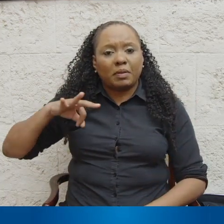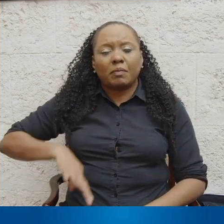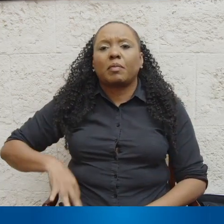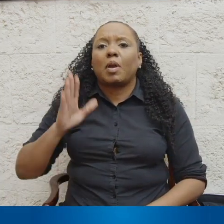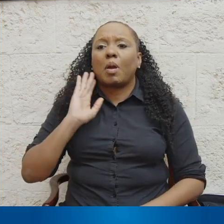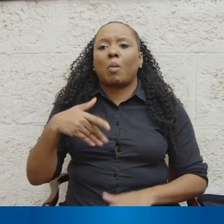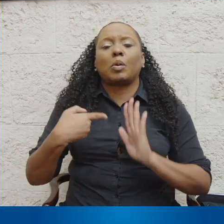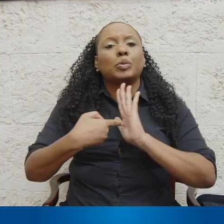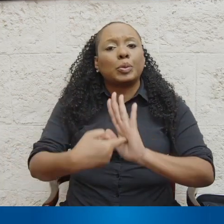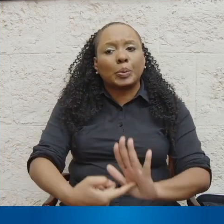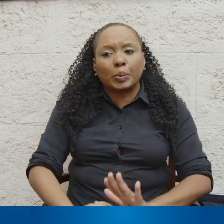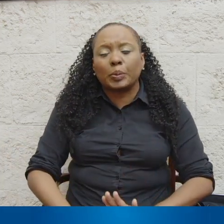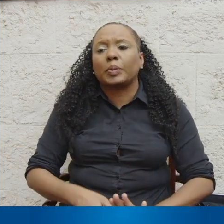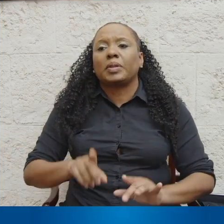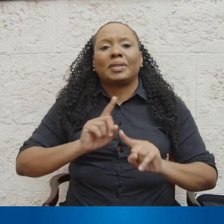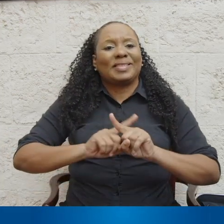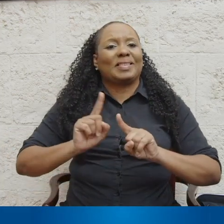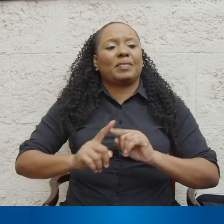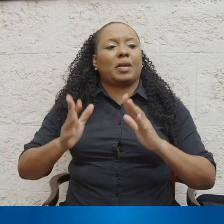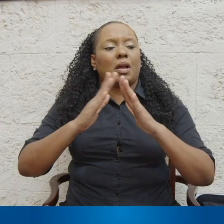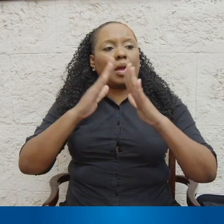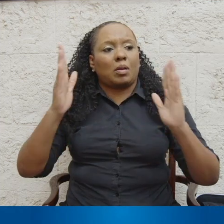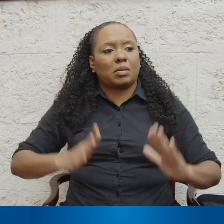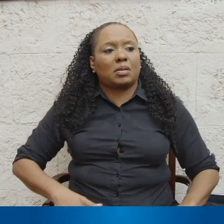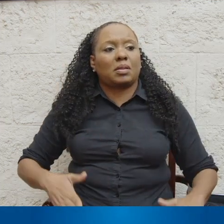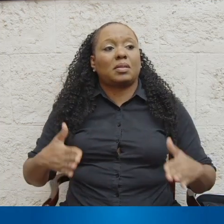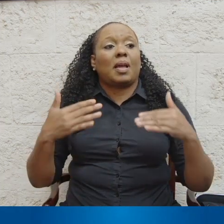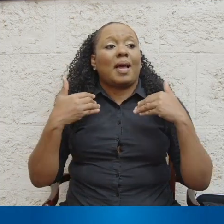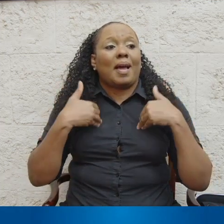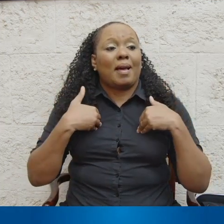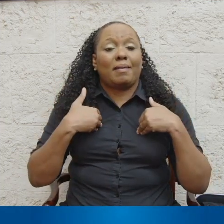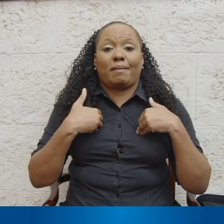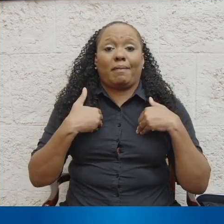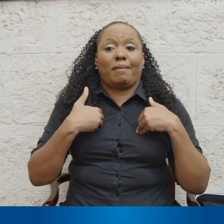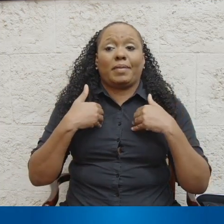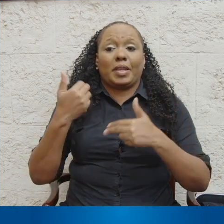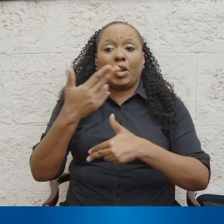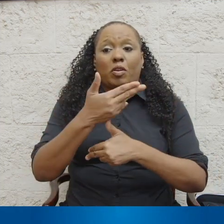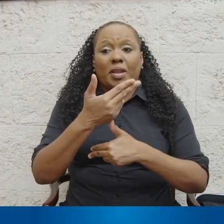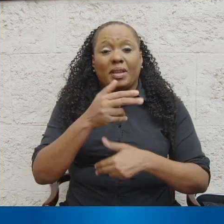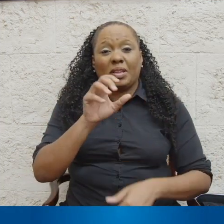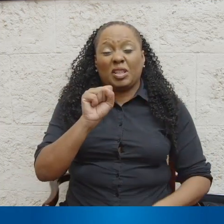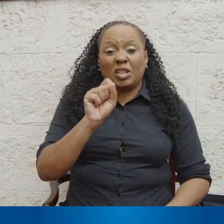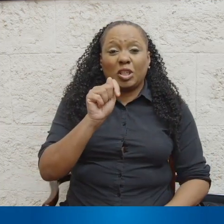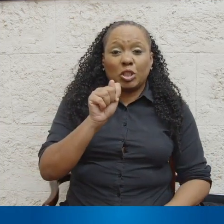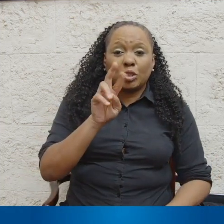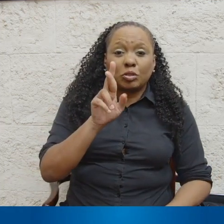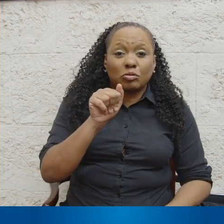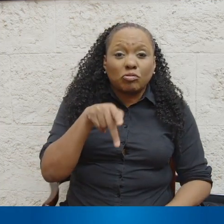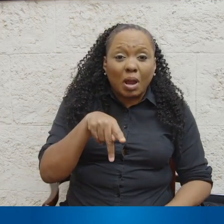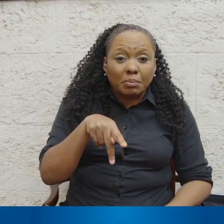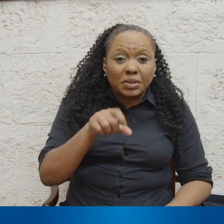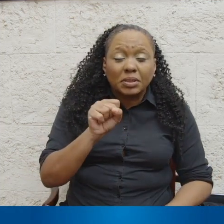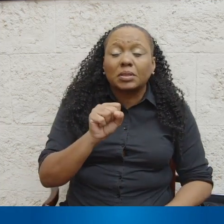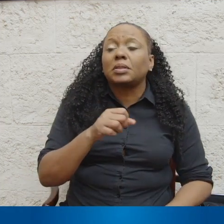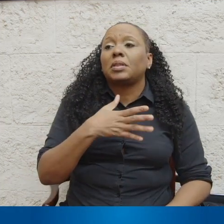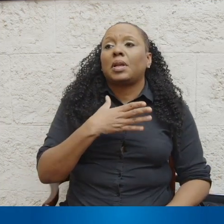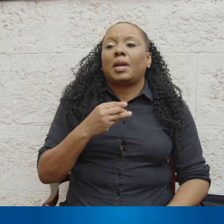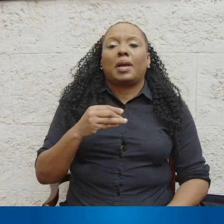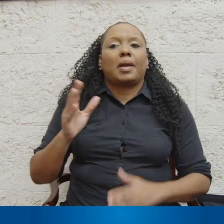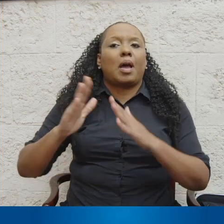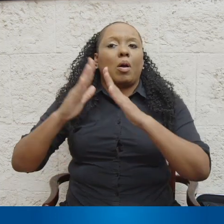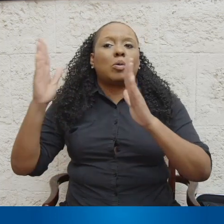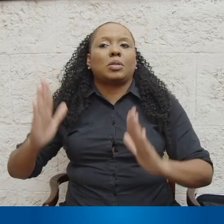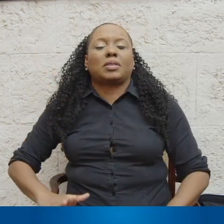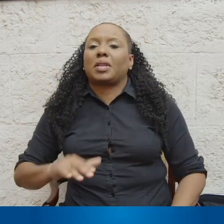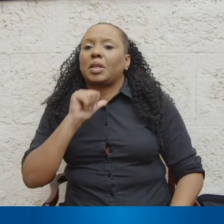We're going to show footage of the houses that had straps, and we're going to show footage of the houses that did not, right? So